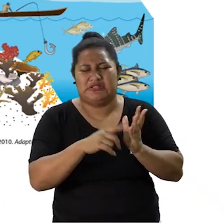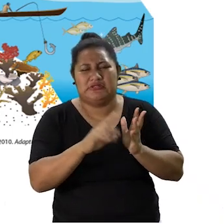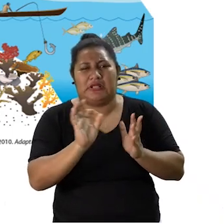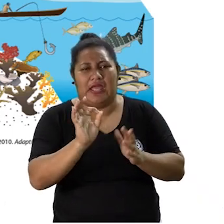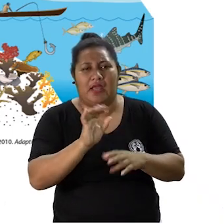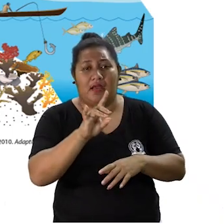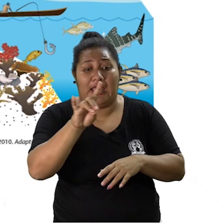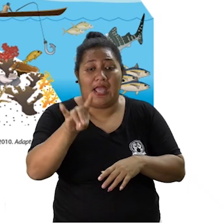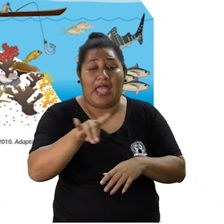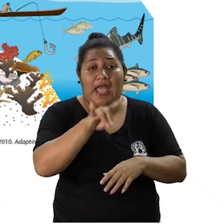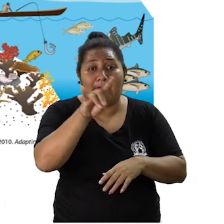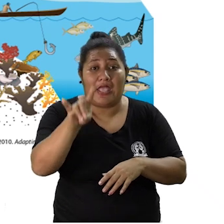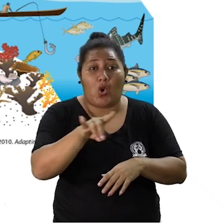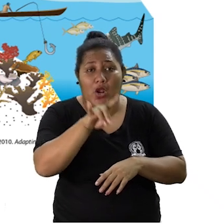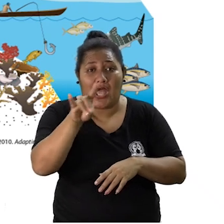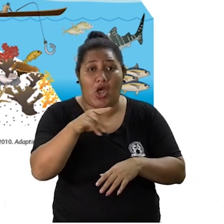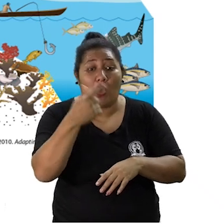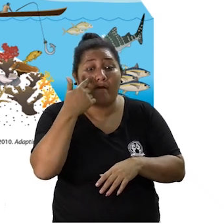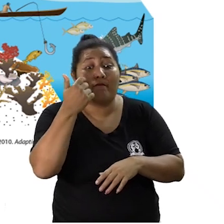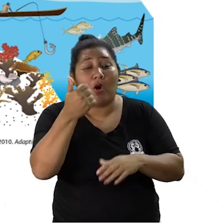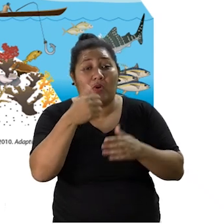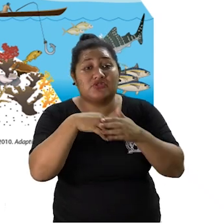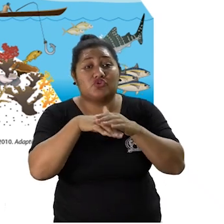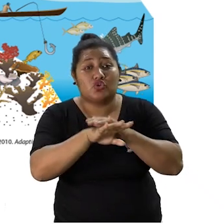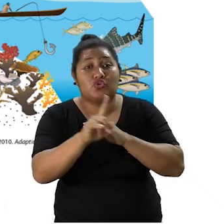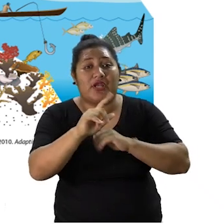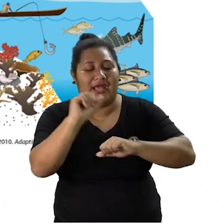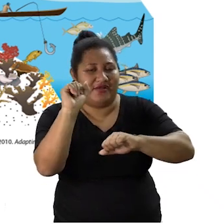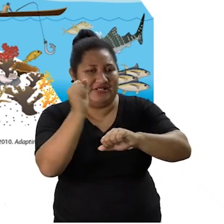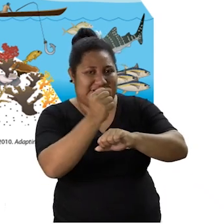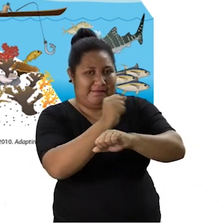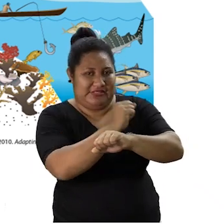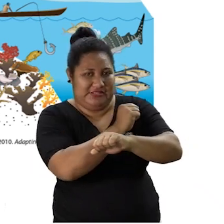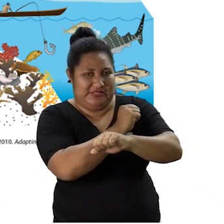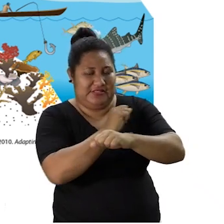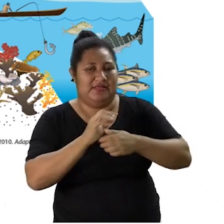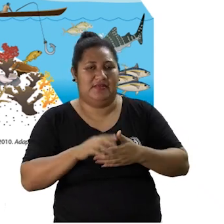o loo maua to tonu o le sami.